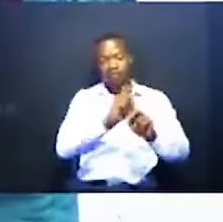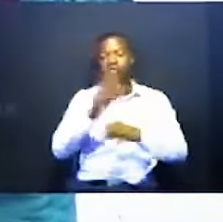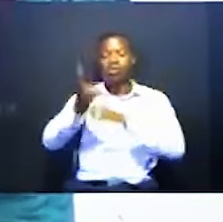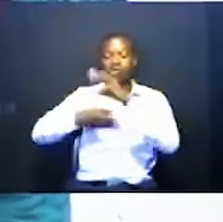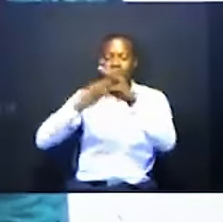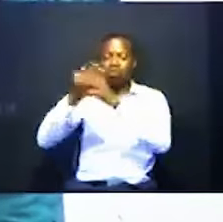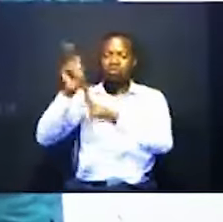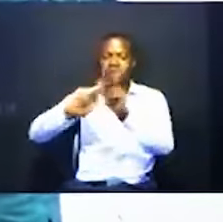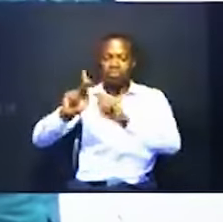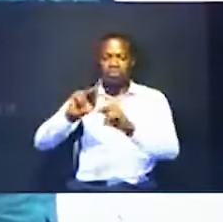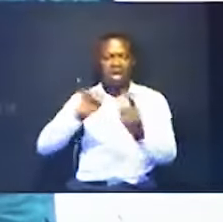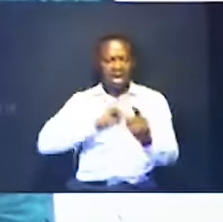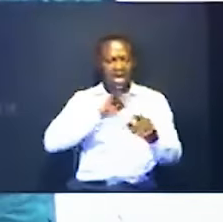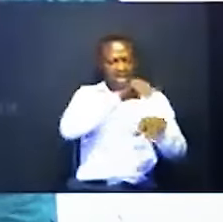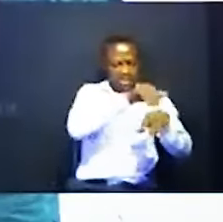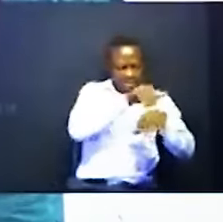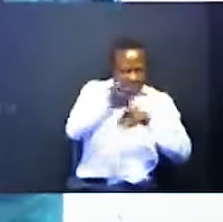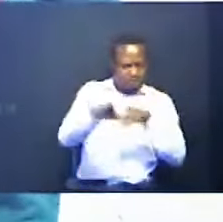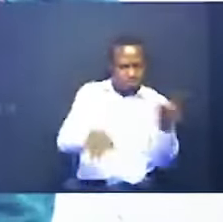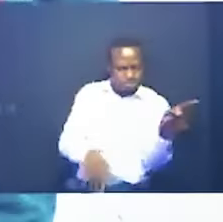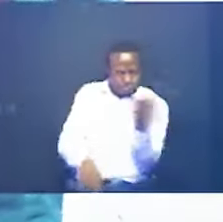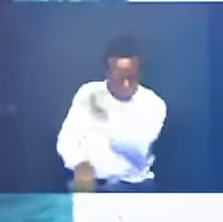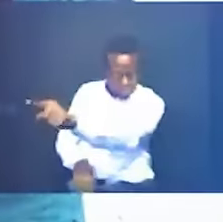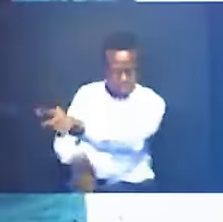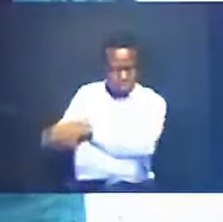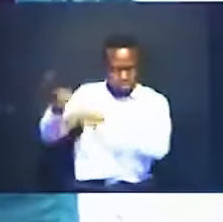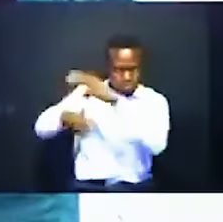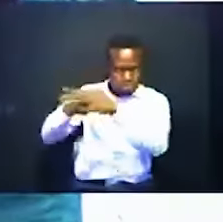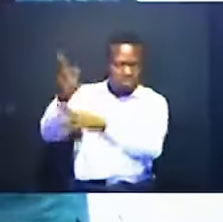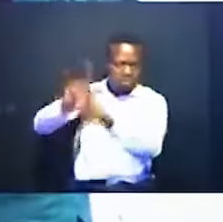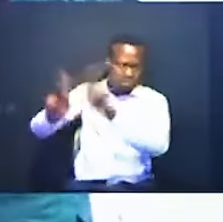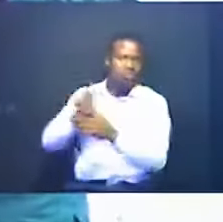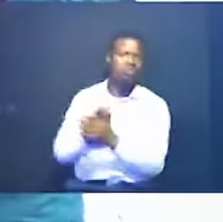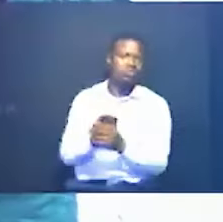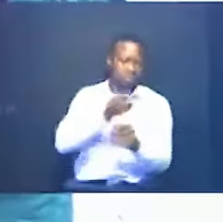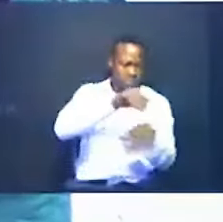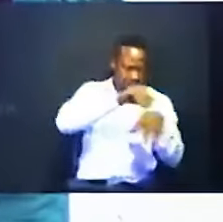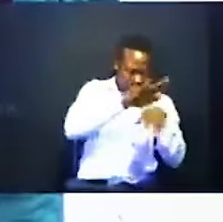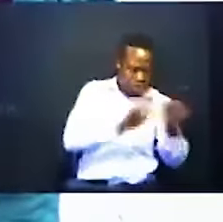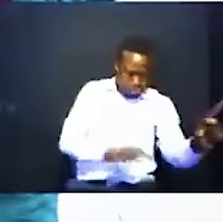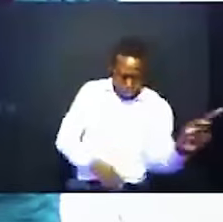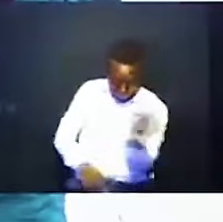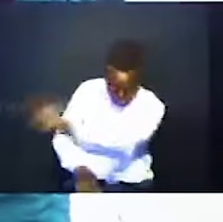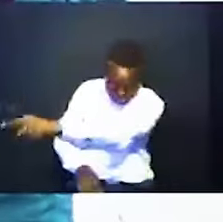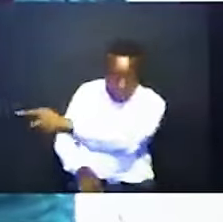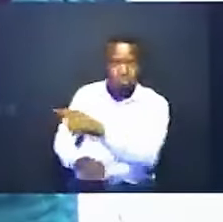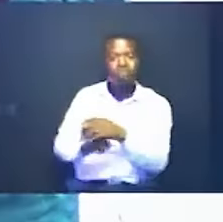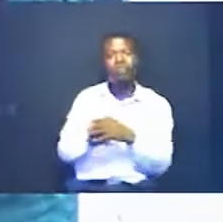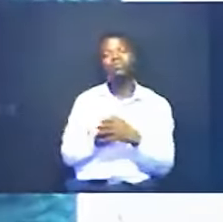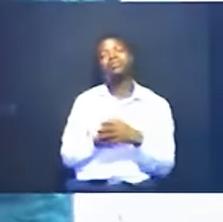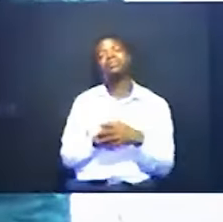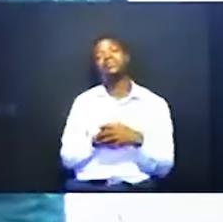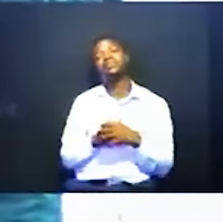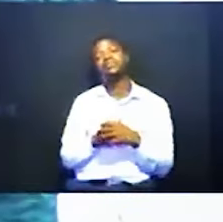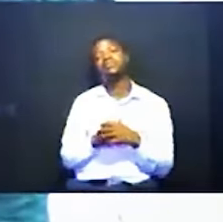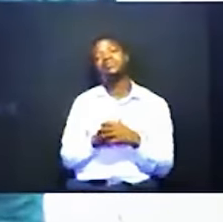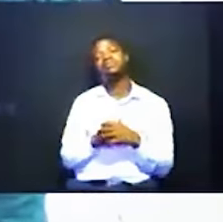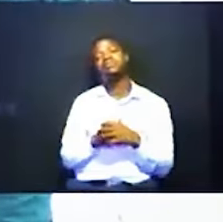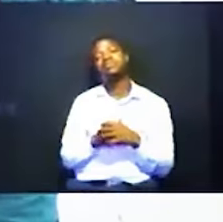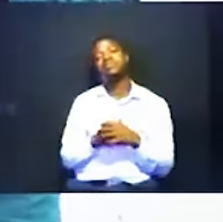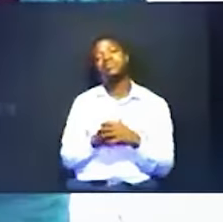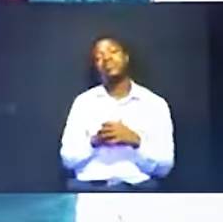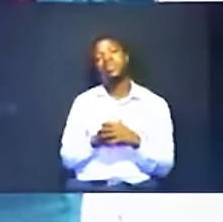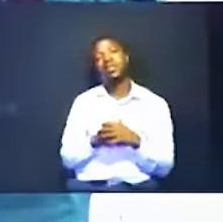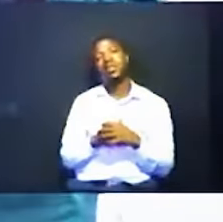I'm sending you to them. Mejiwo mefri omangno ene amana ma meresuma wo wonten no